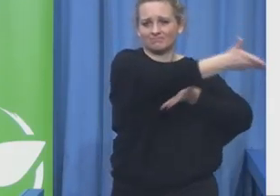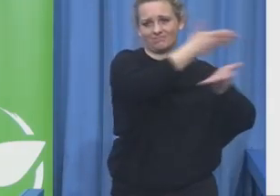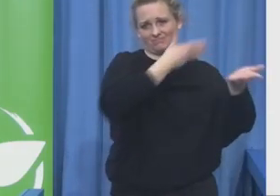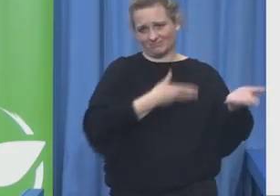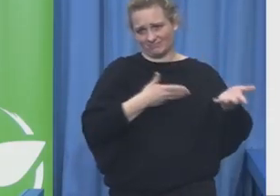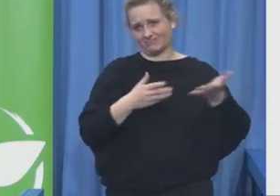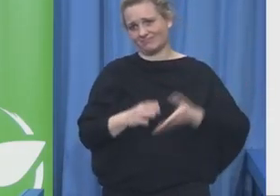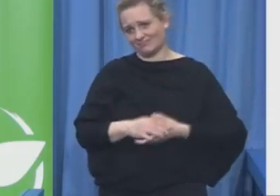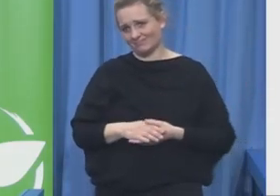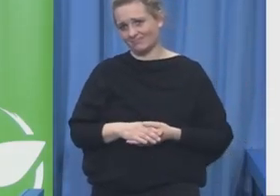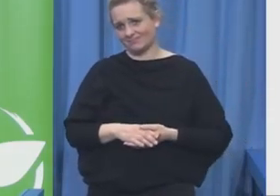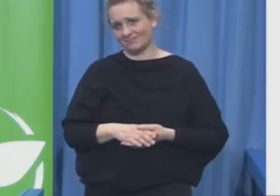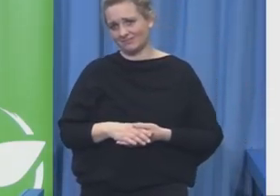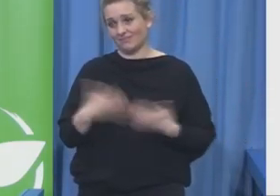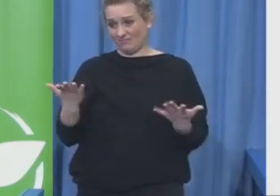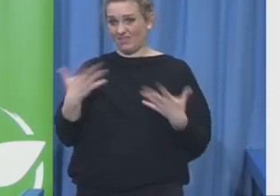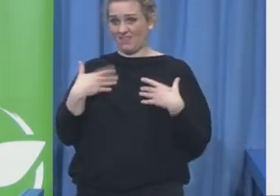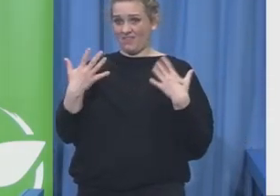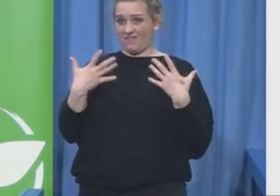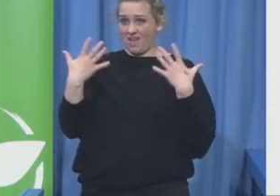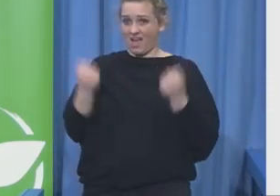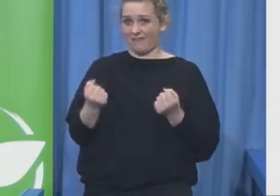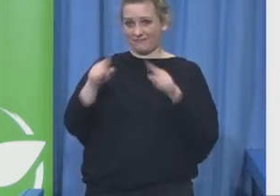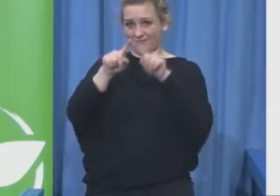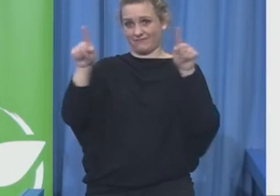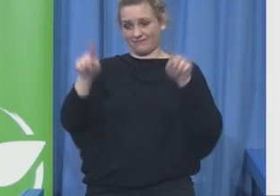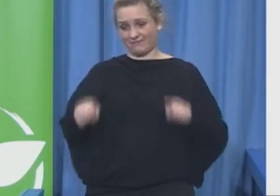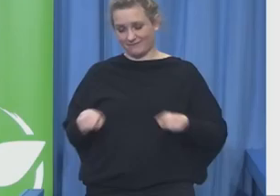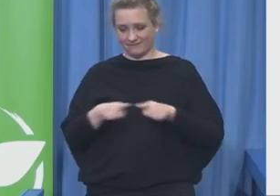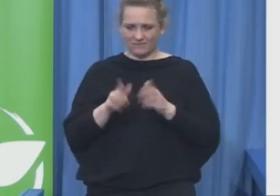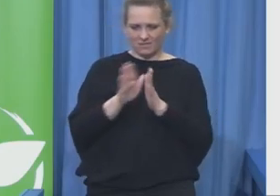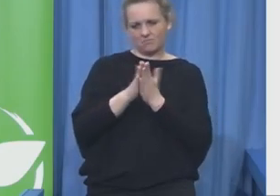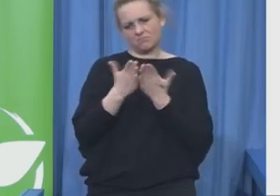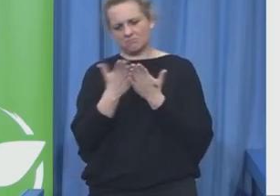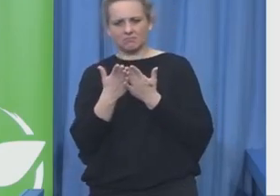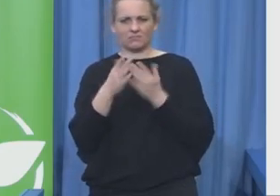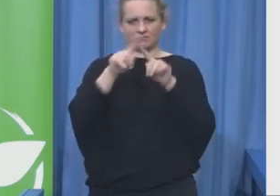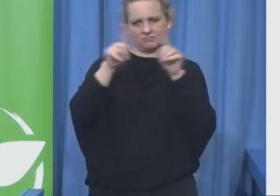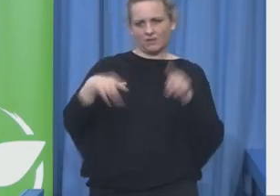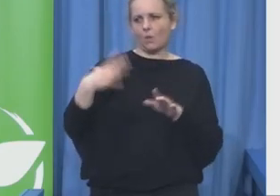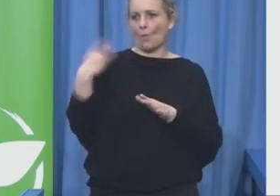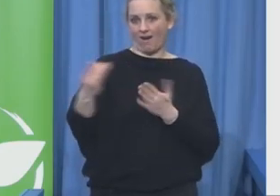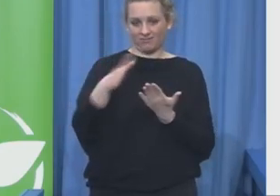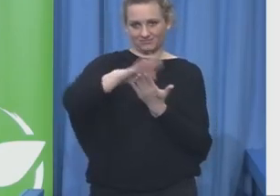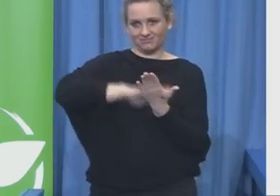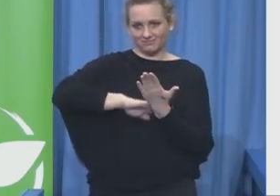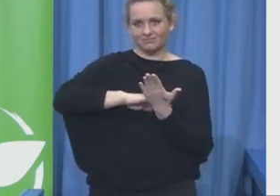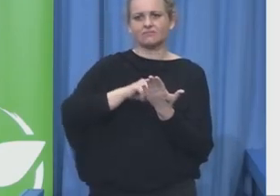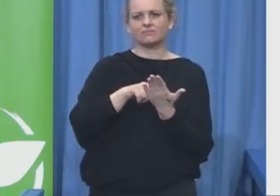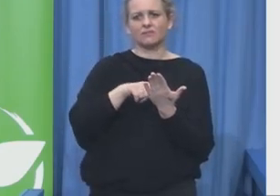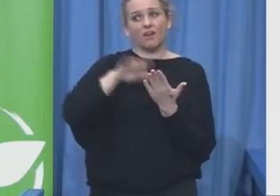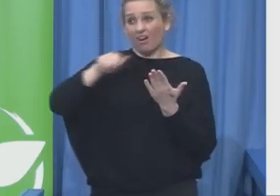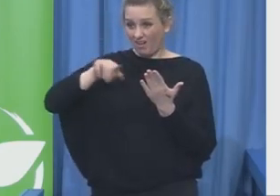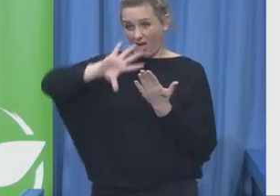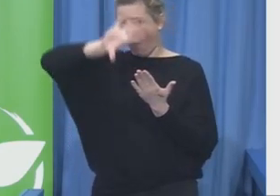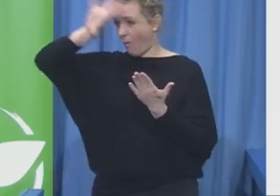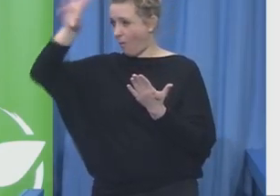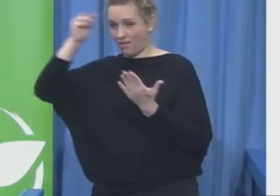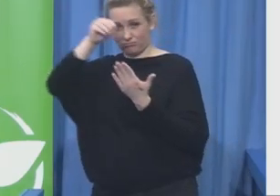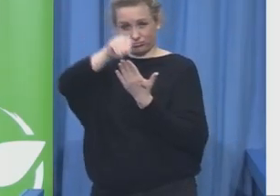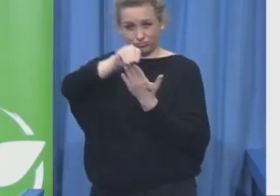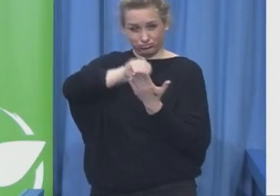in my bags, and we can also download this document. Just ask me. Thank you, Gaetane. Thank